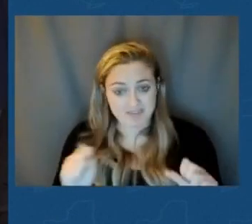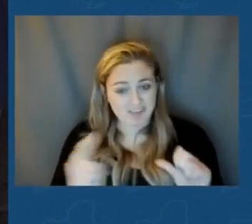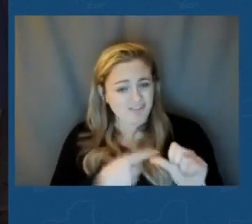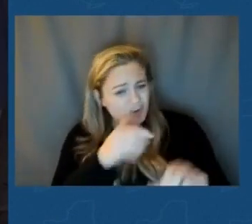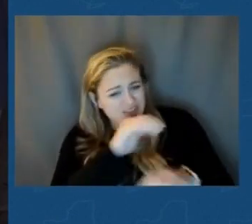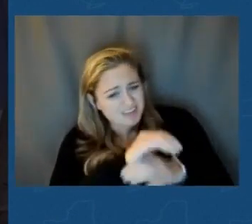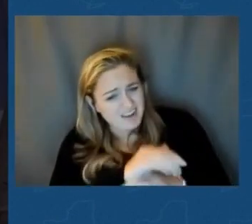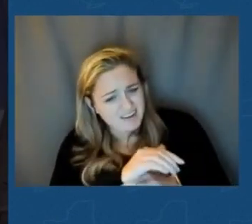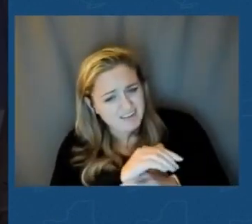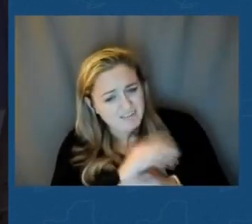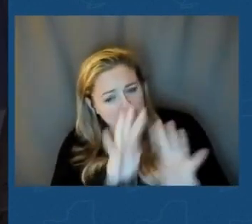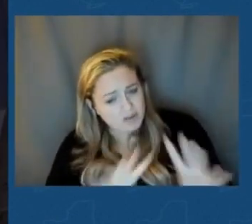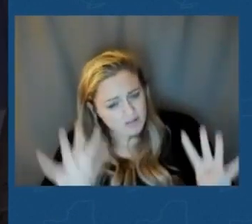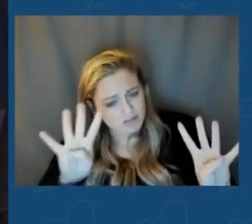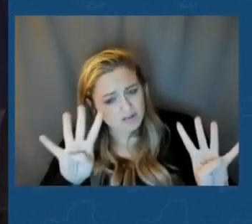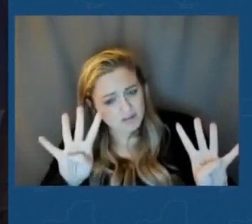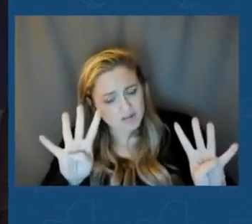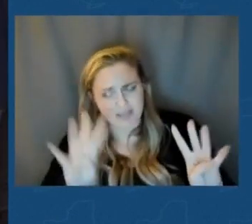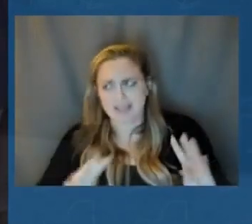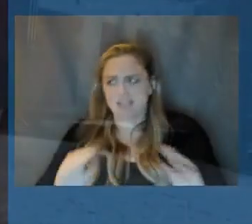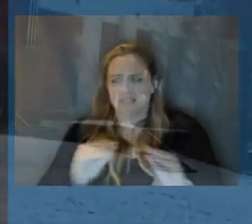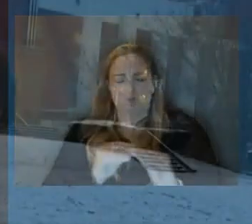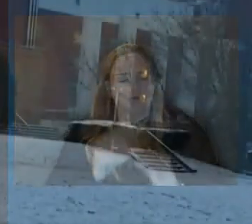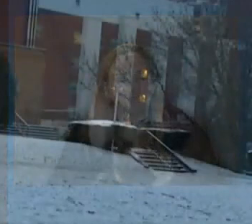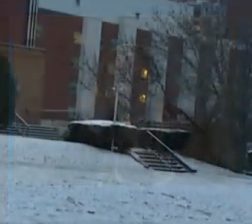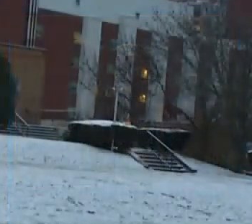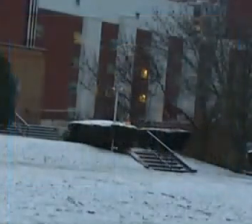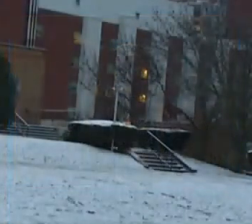of Hanukkah is even more deplorable.